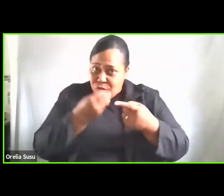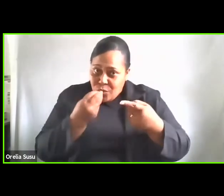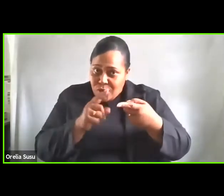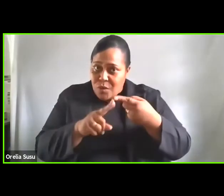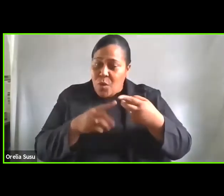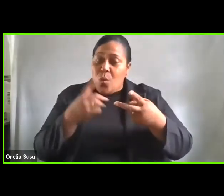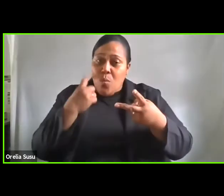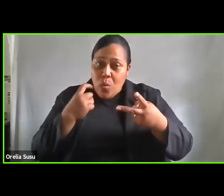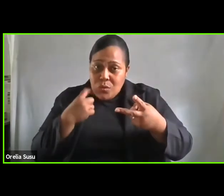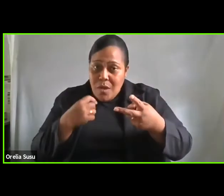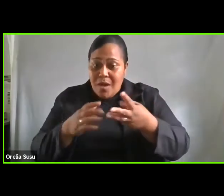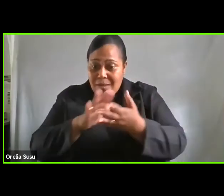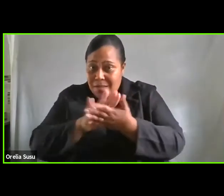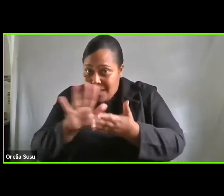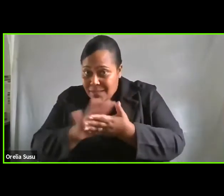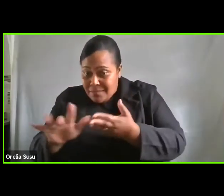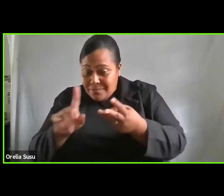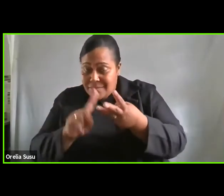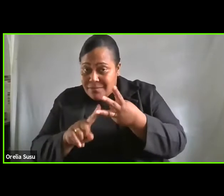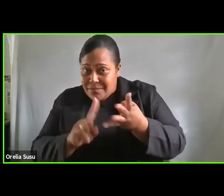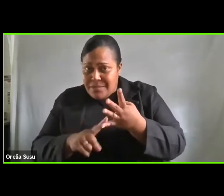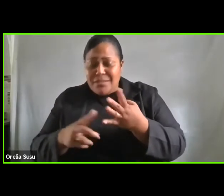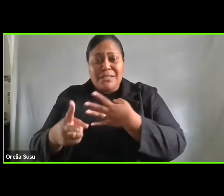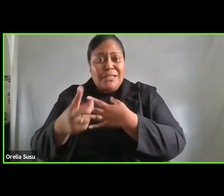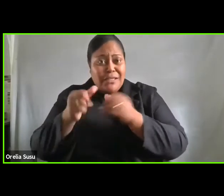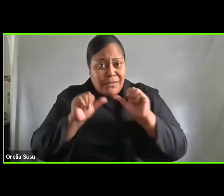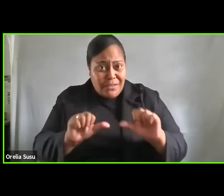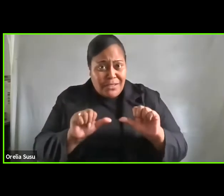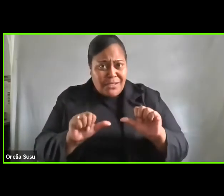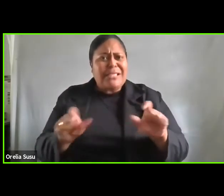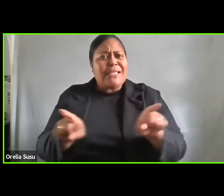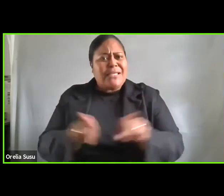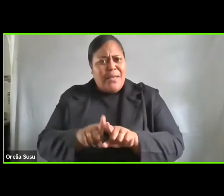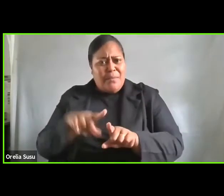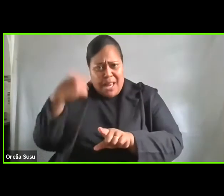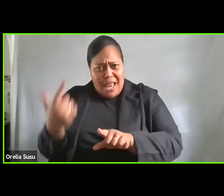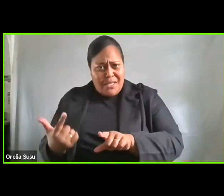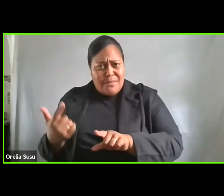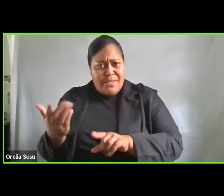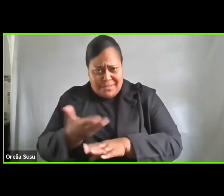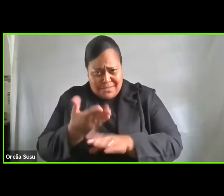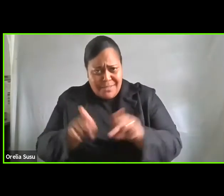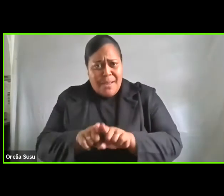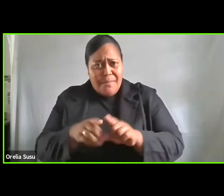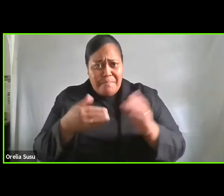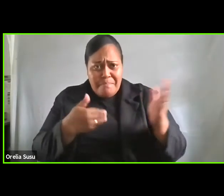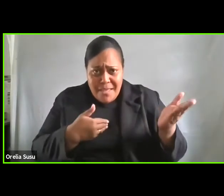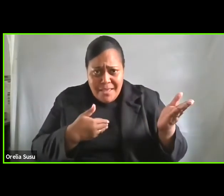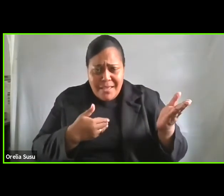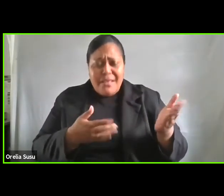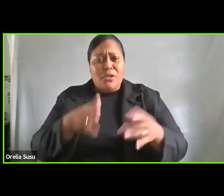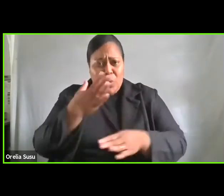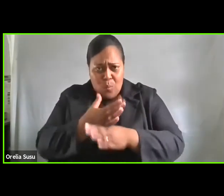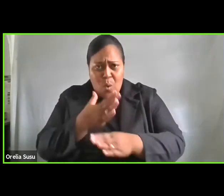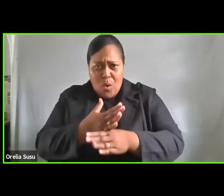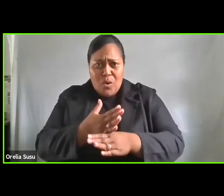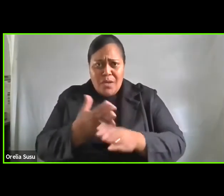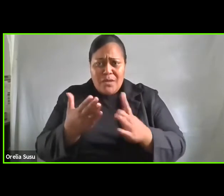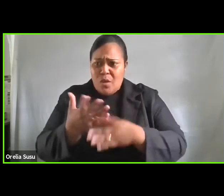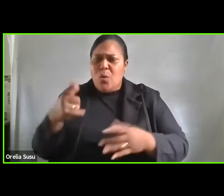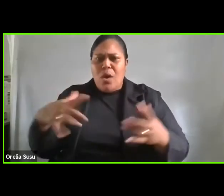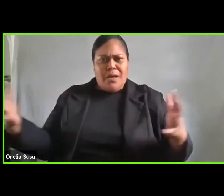security on whether or not if you're a lesbian like me are you going to be able to walk through the world and not be harmed by violence